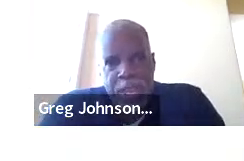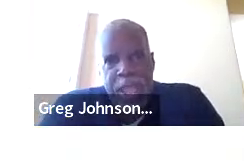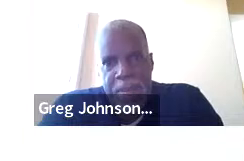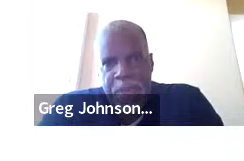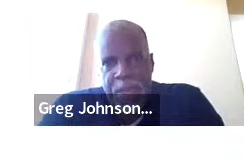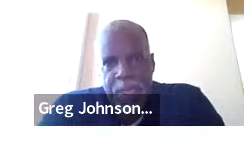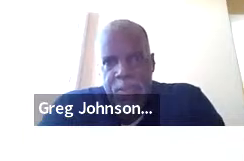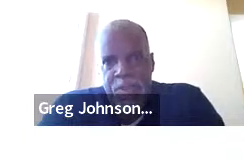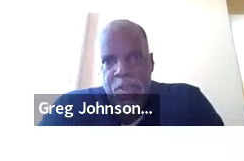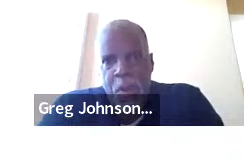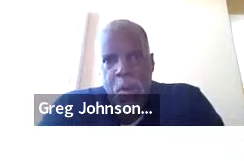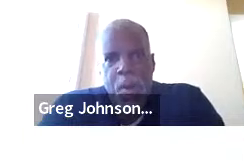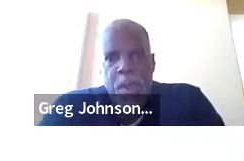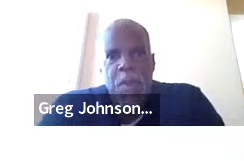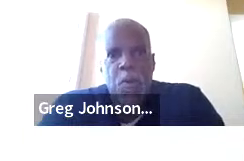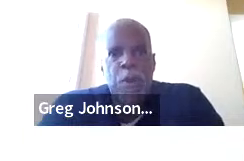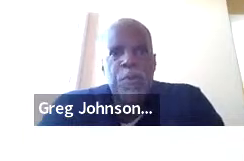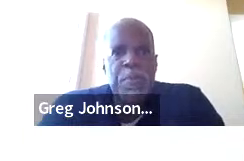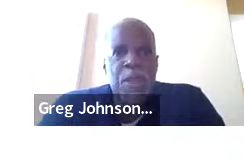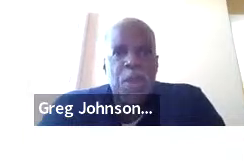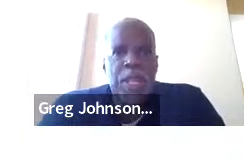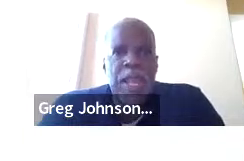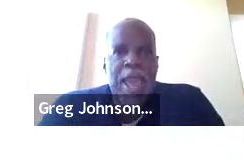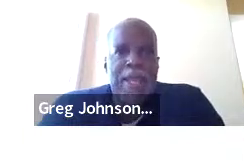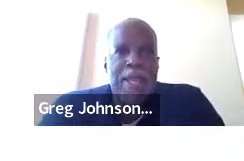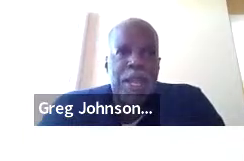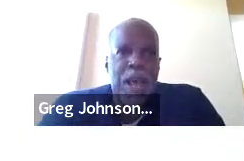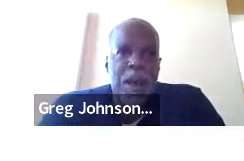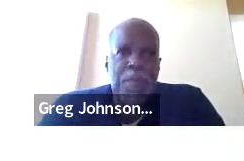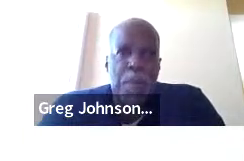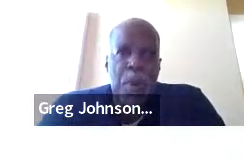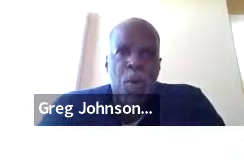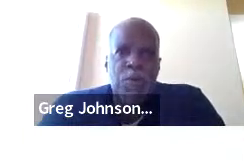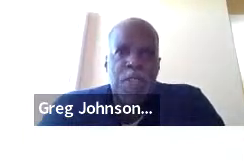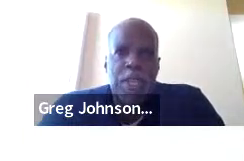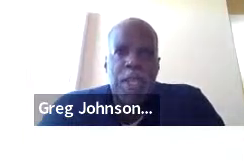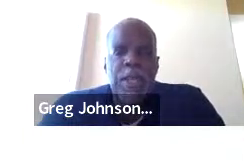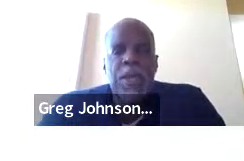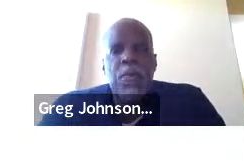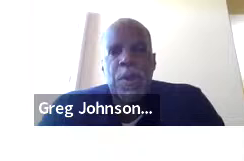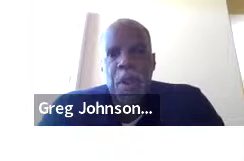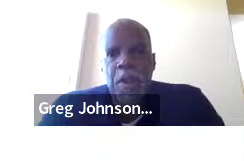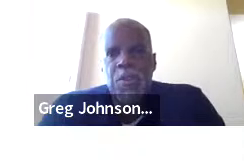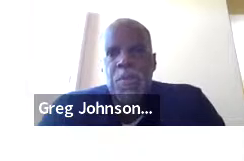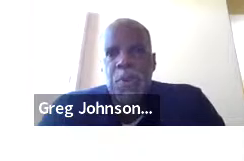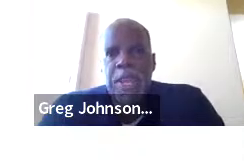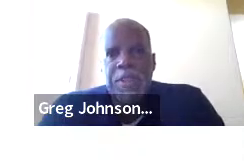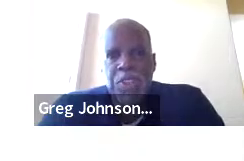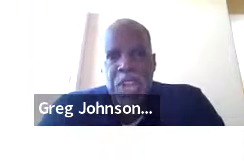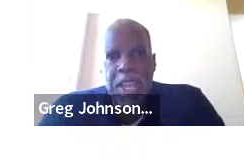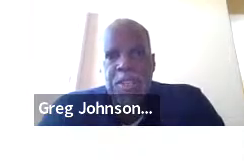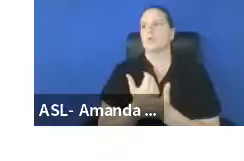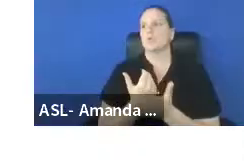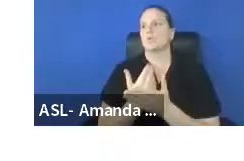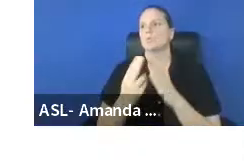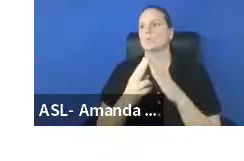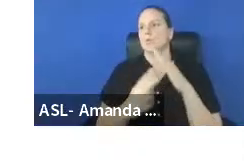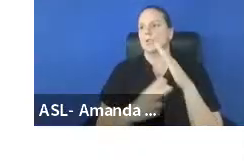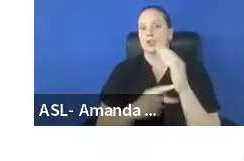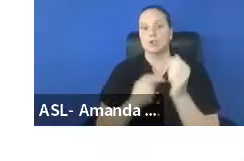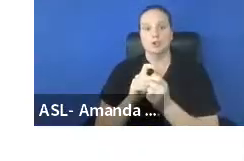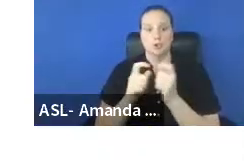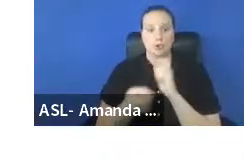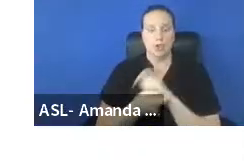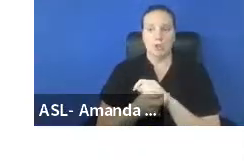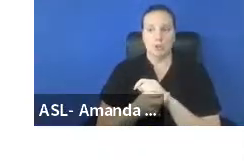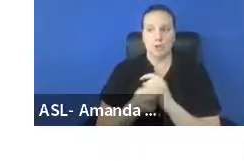channel depth. So we would be looking at proposing with our new bridge, changing